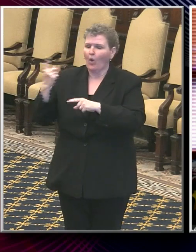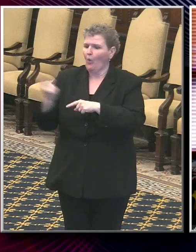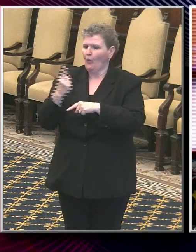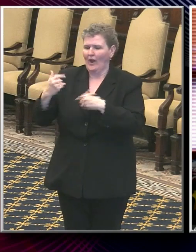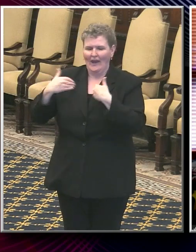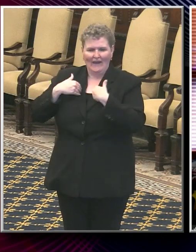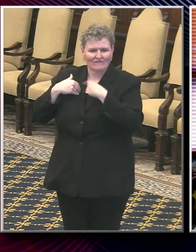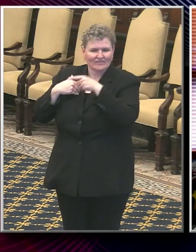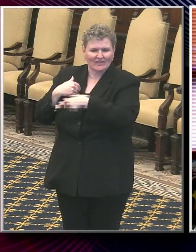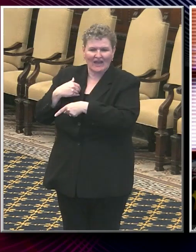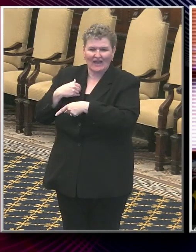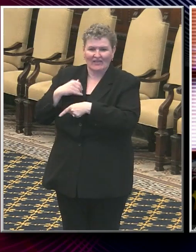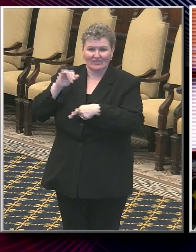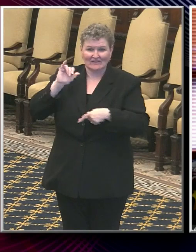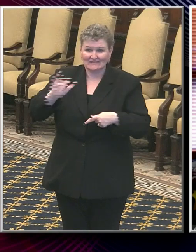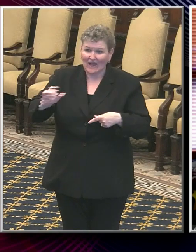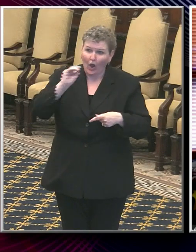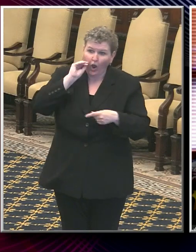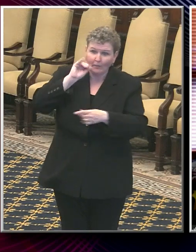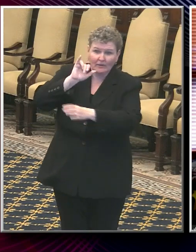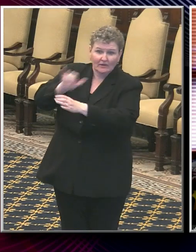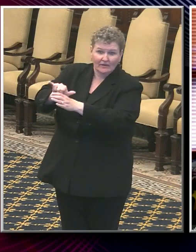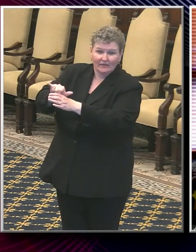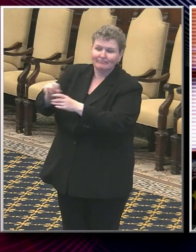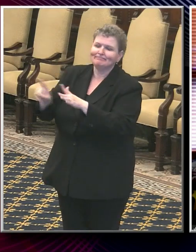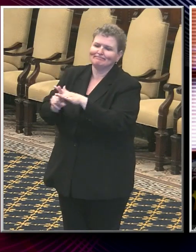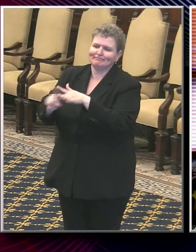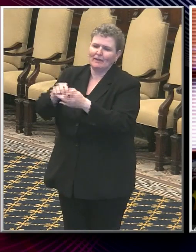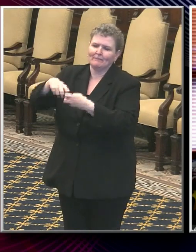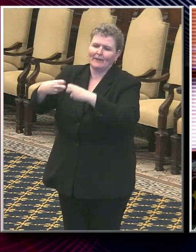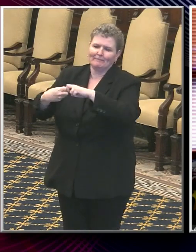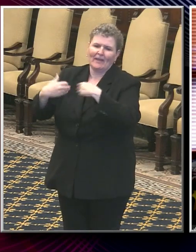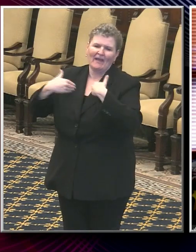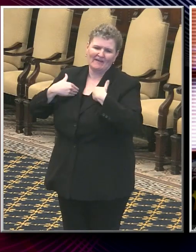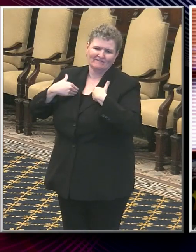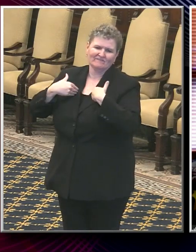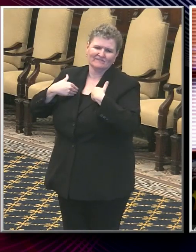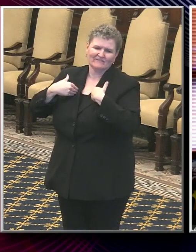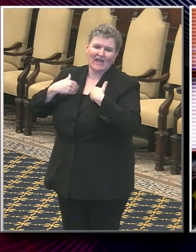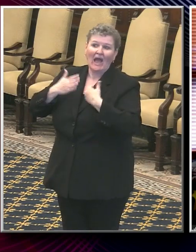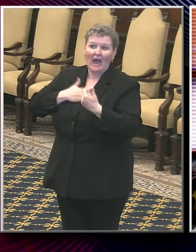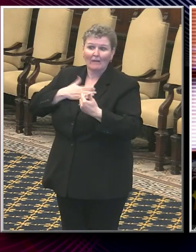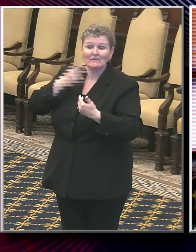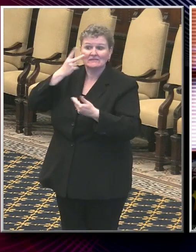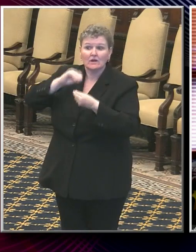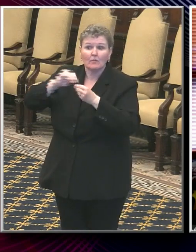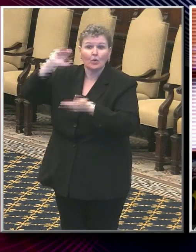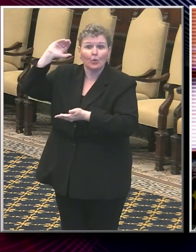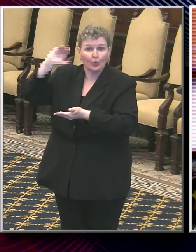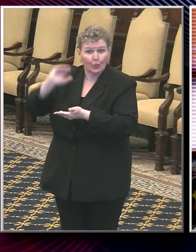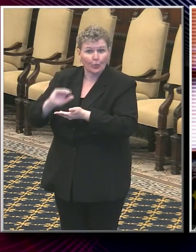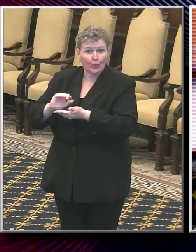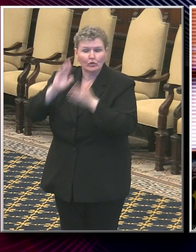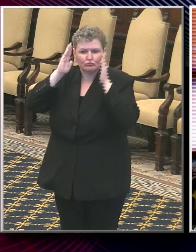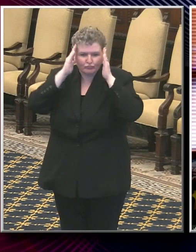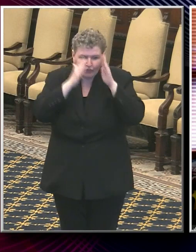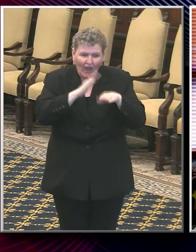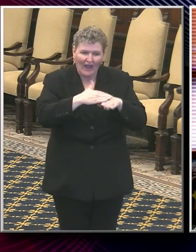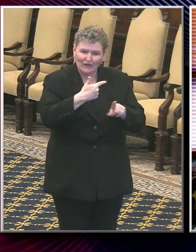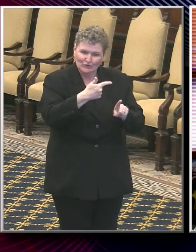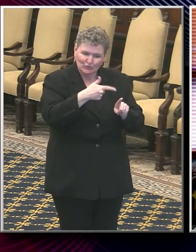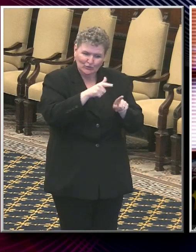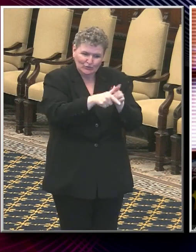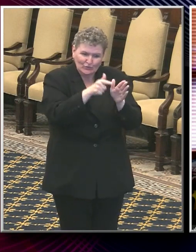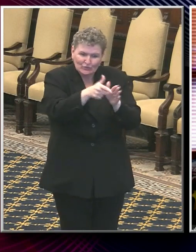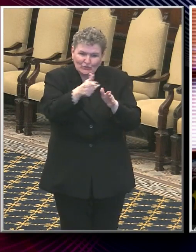forced to stay home. I'm glad to see the violent crime is down, and we're continuing to work on our shootings and homicides. But I will tell you, as long as guns